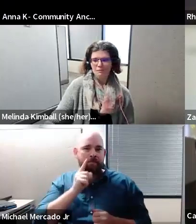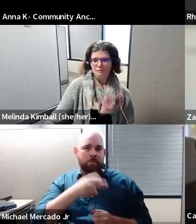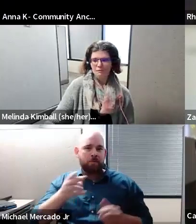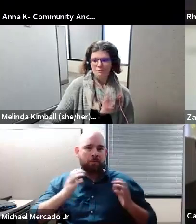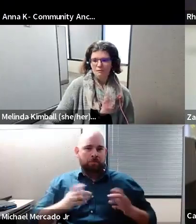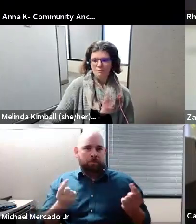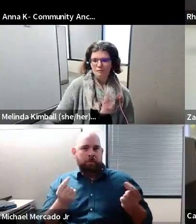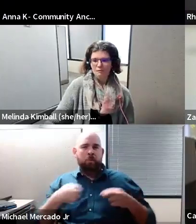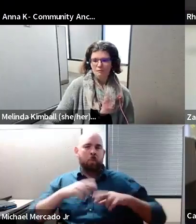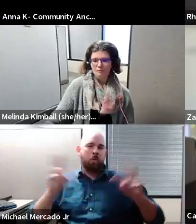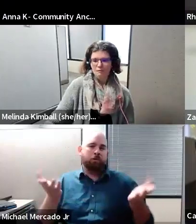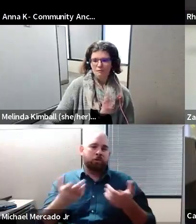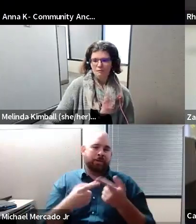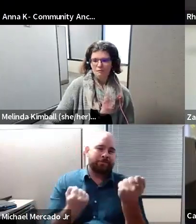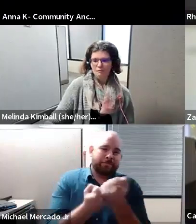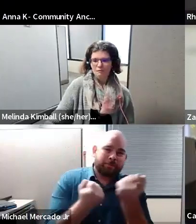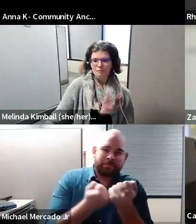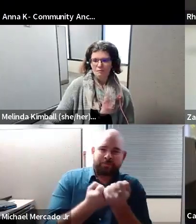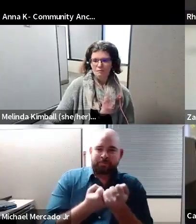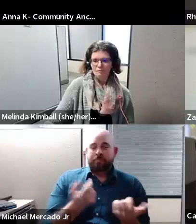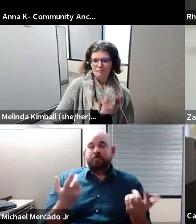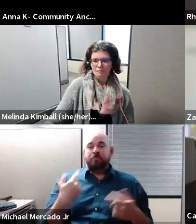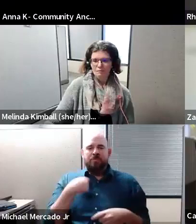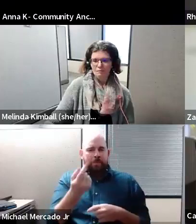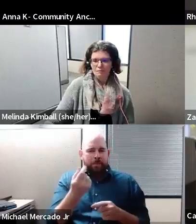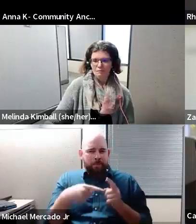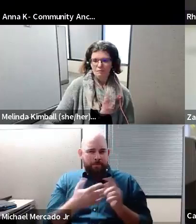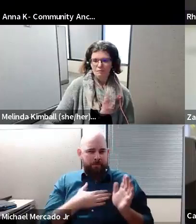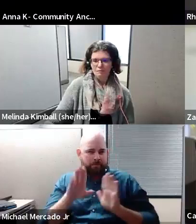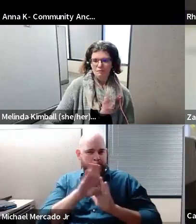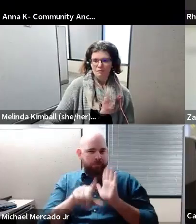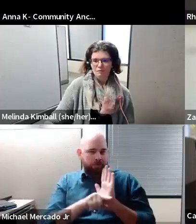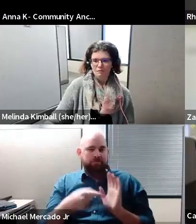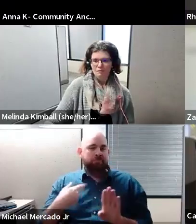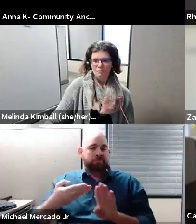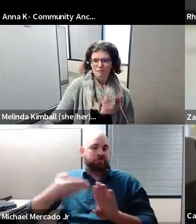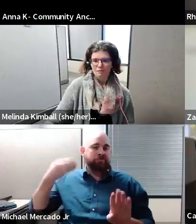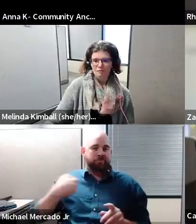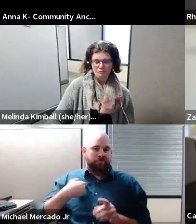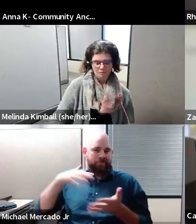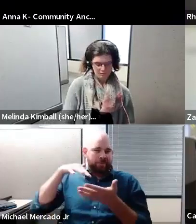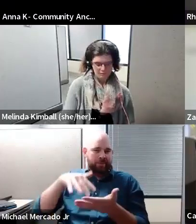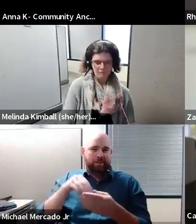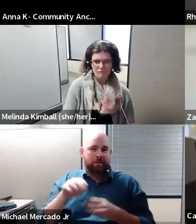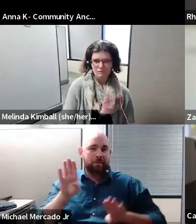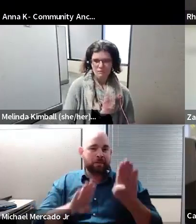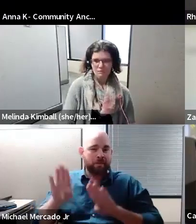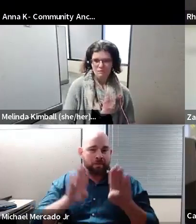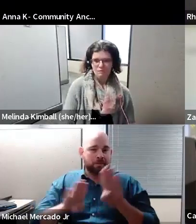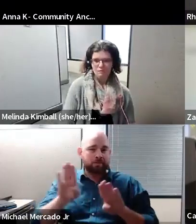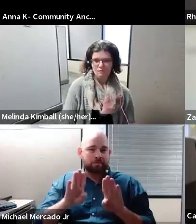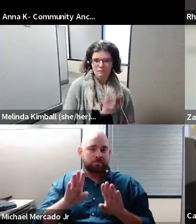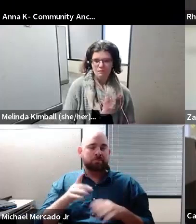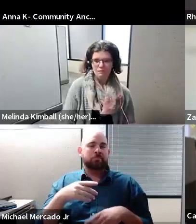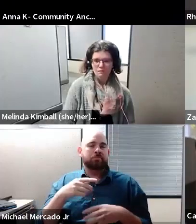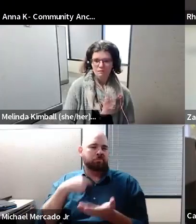that were available for those deaf and hard of hearing clients and to support them. My background, prior to being here, I